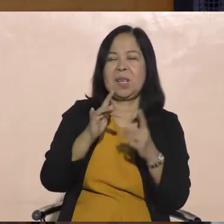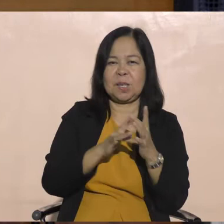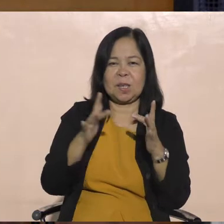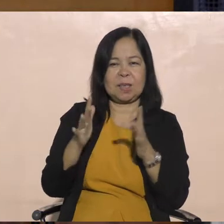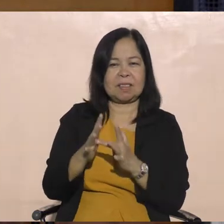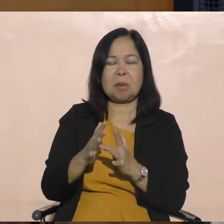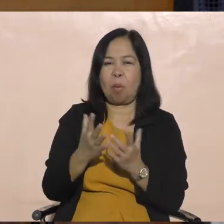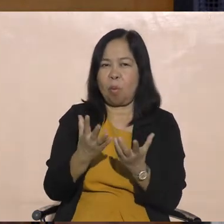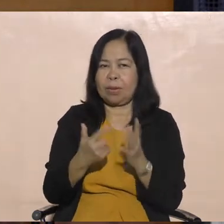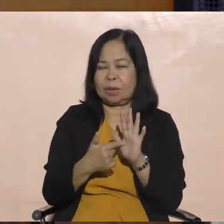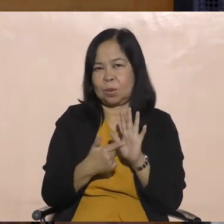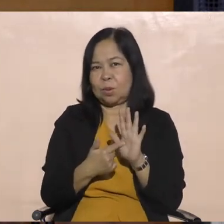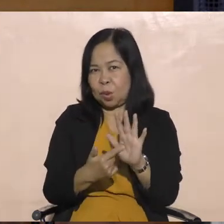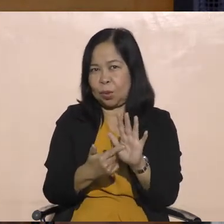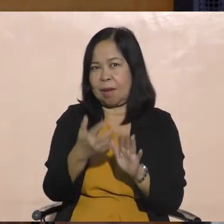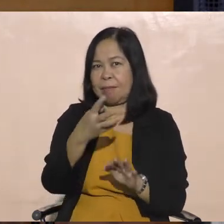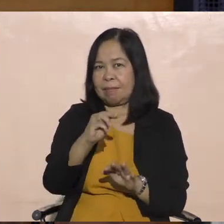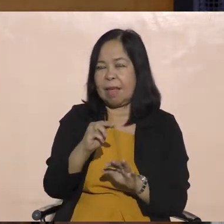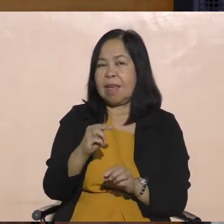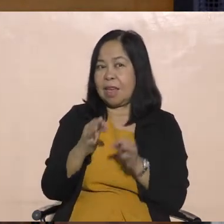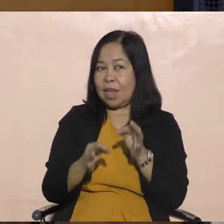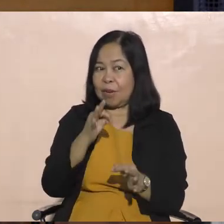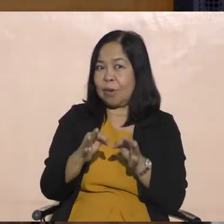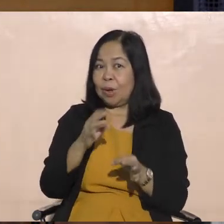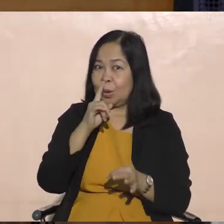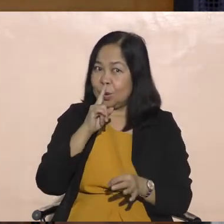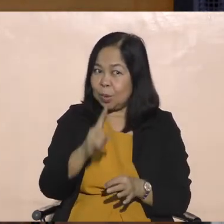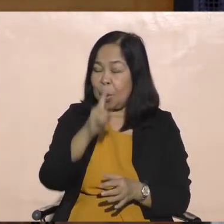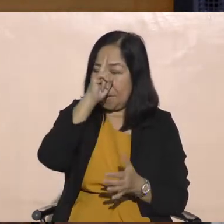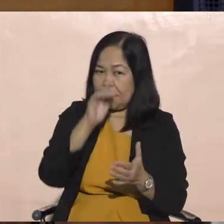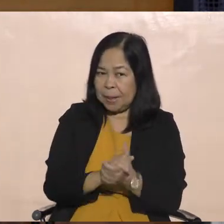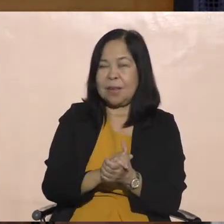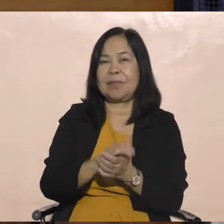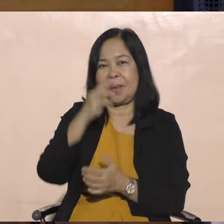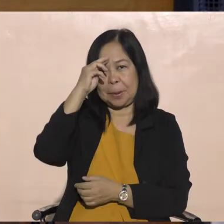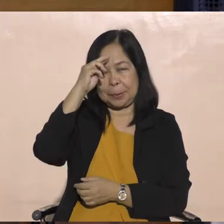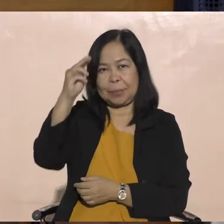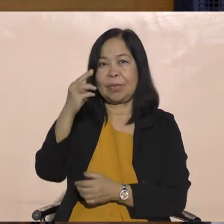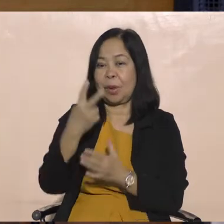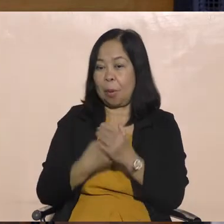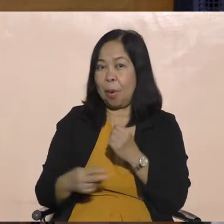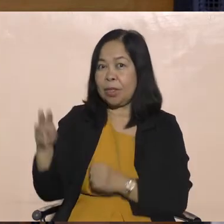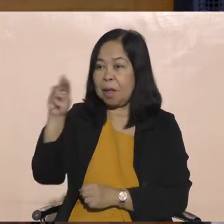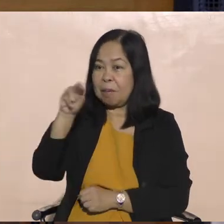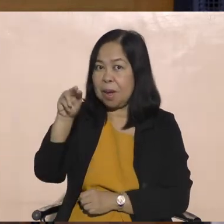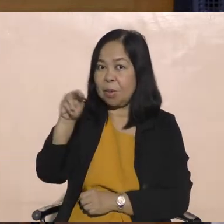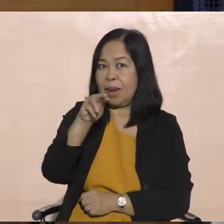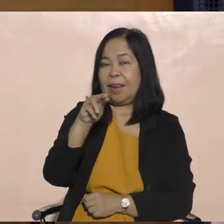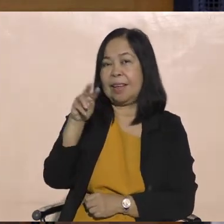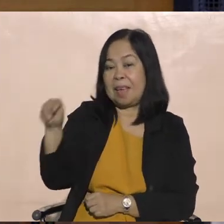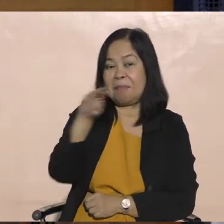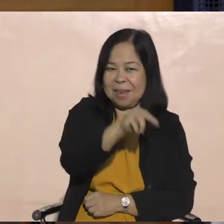Ang mga pamaagi sa Dios, mga kaigsunan, kanunay insakto. You know what? Both Martha